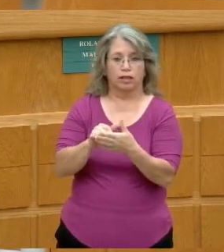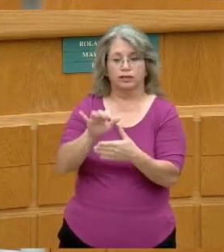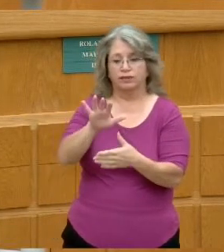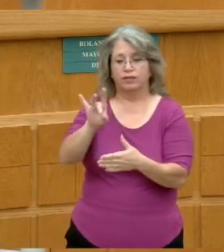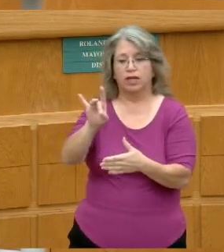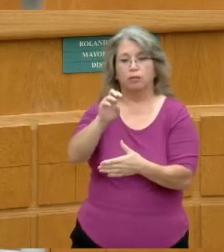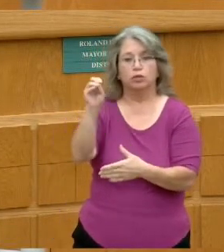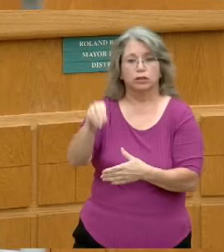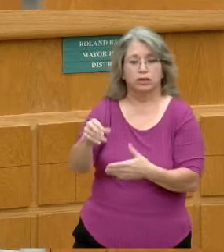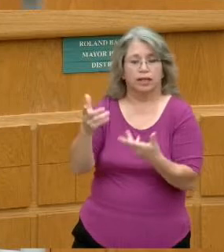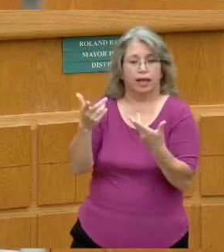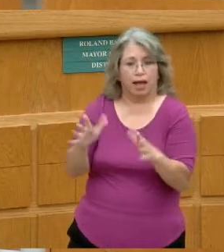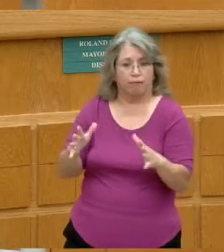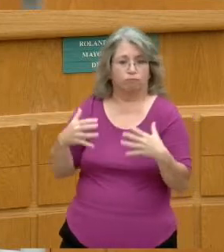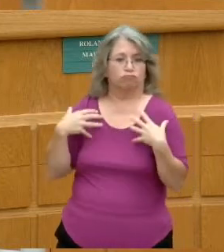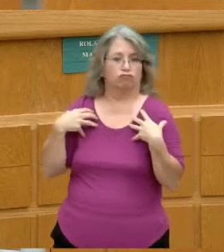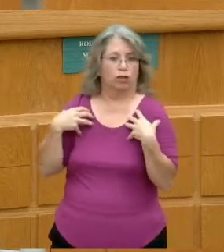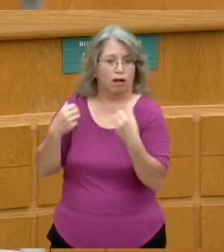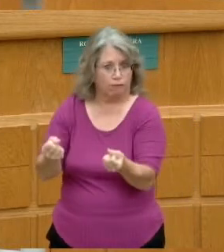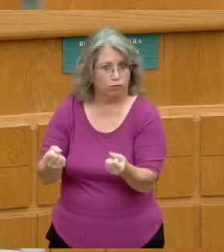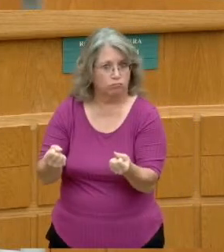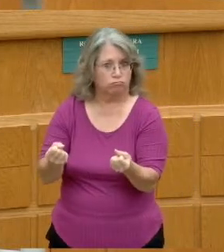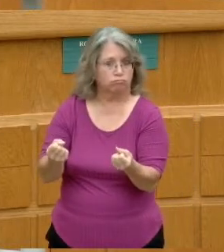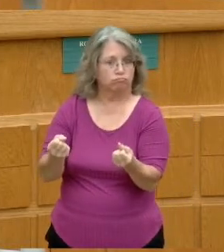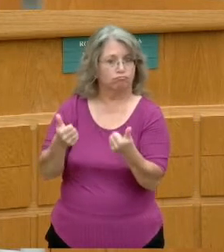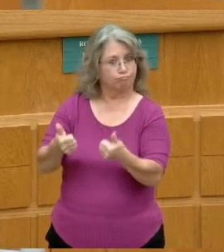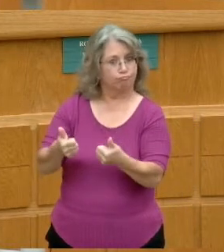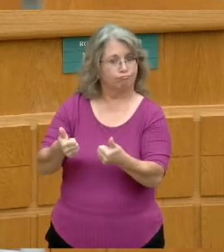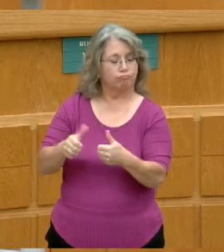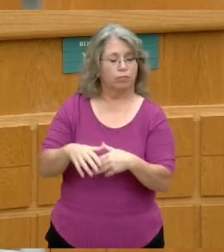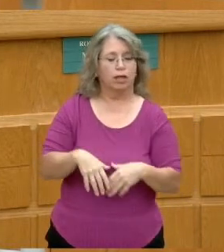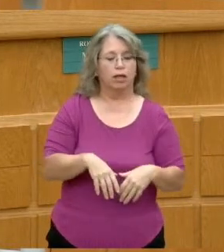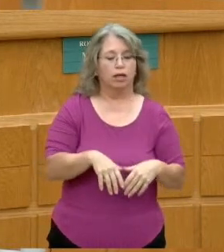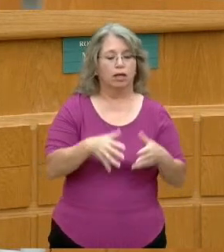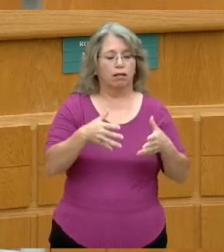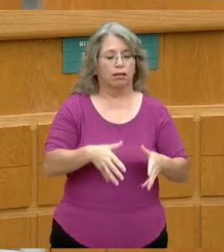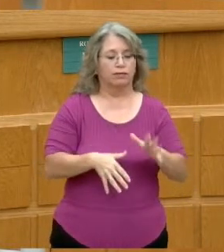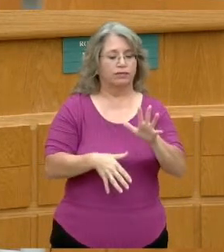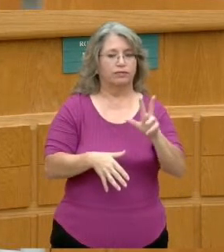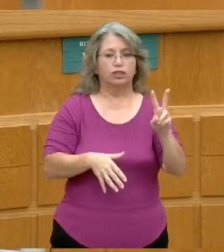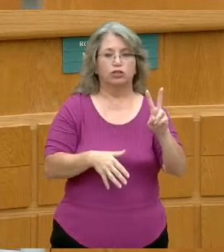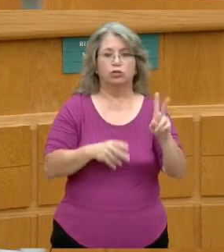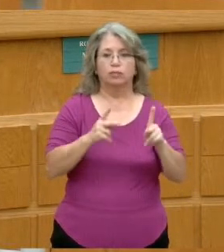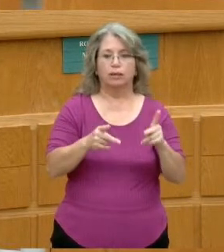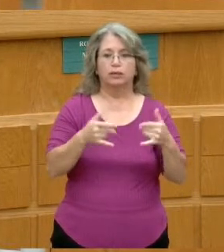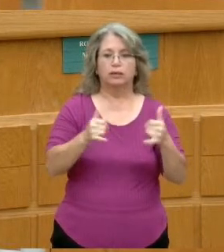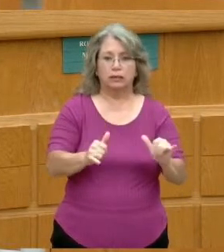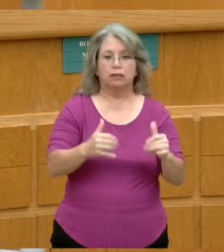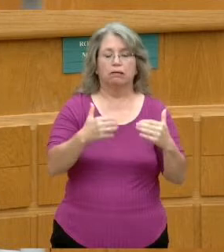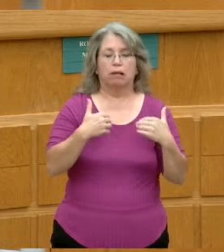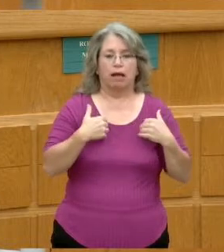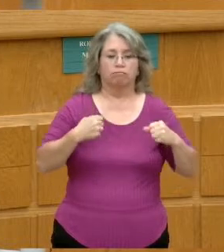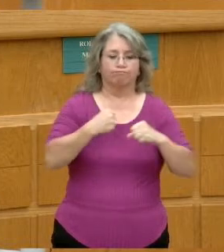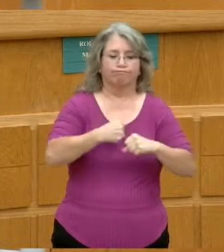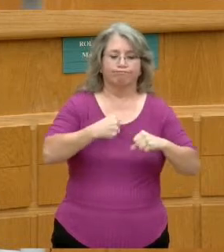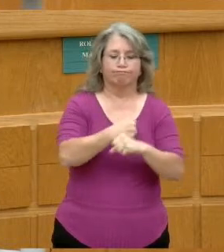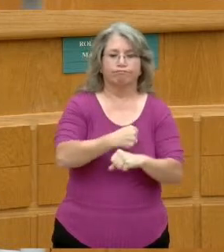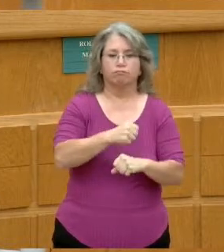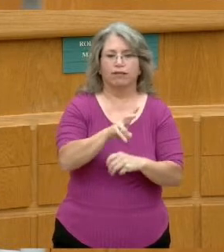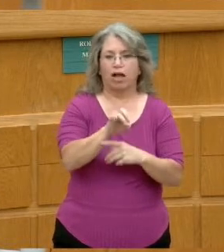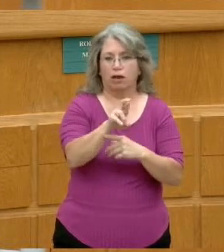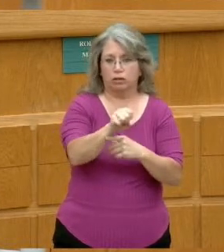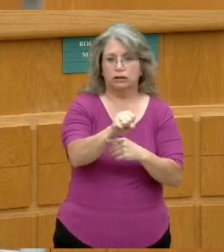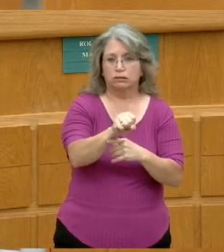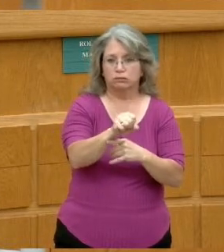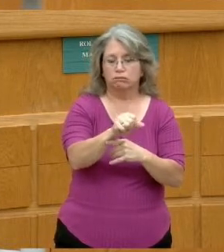fact, have recovered. That leaves us with 52 persons that are still impacted with the virus. We also like to talk about